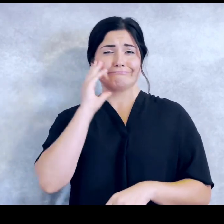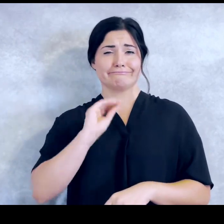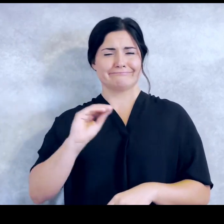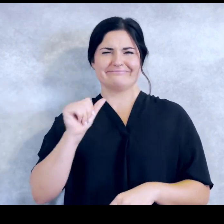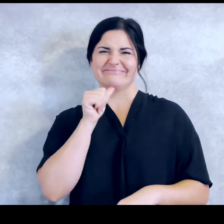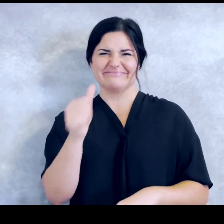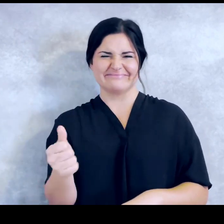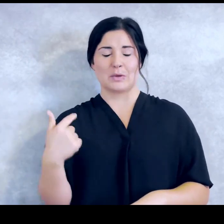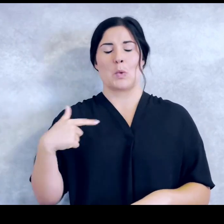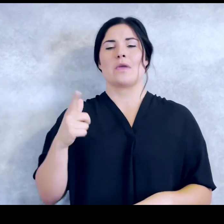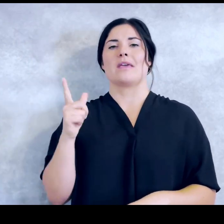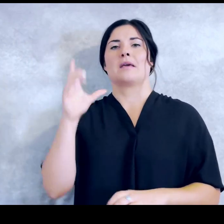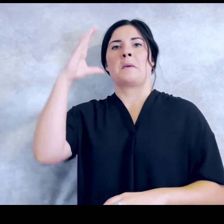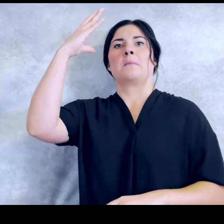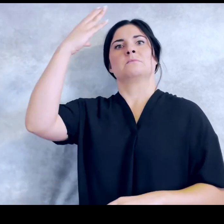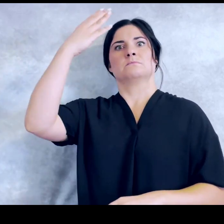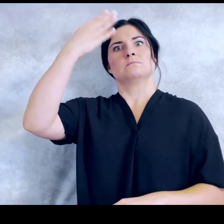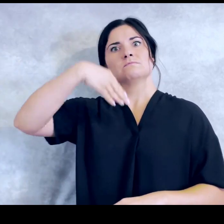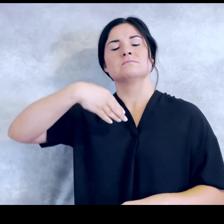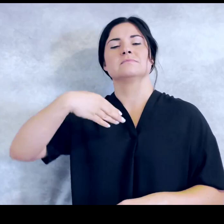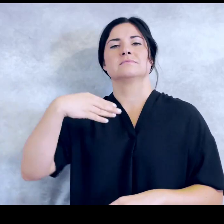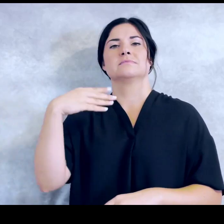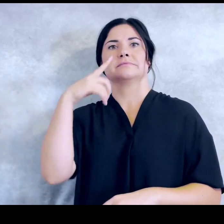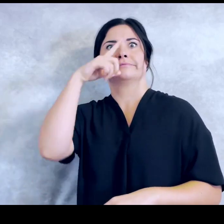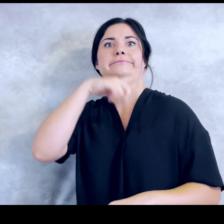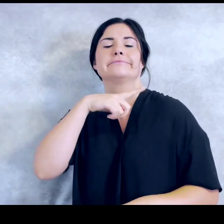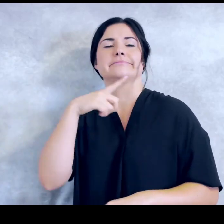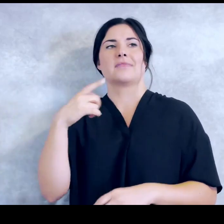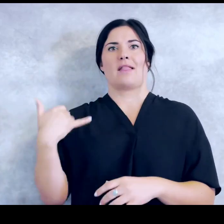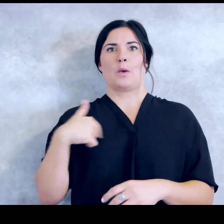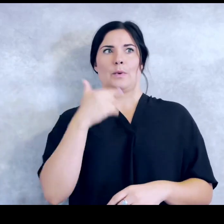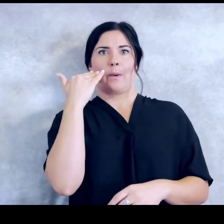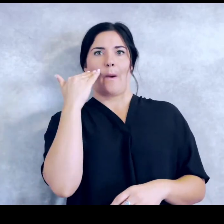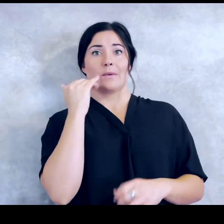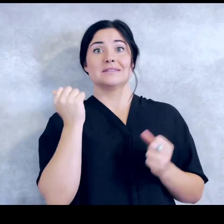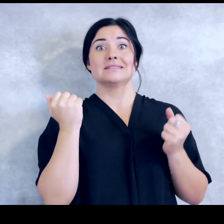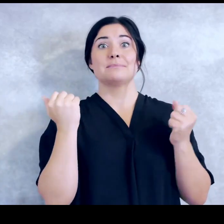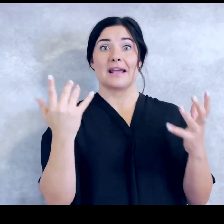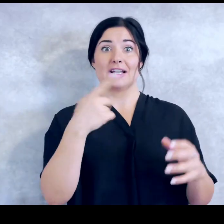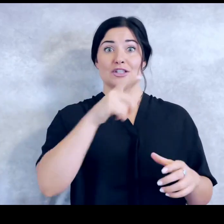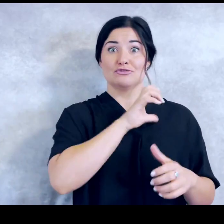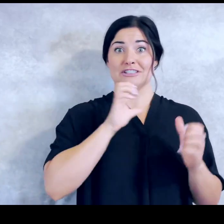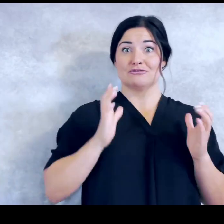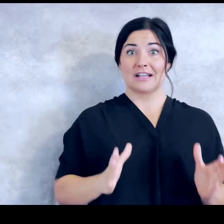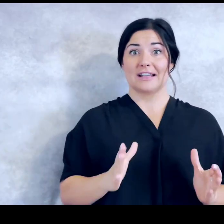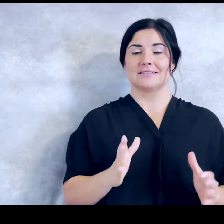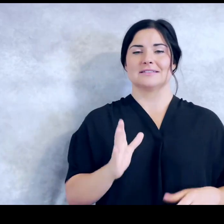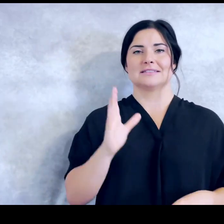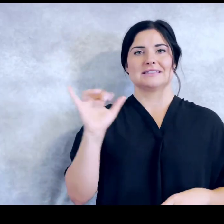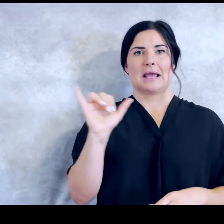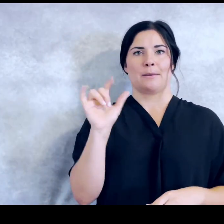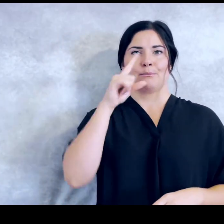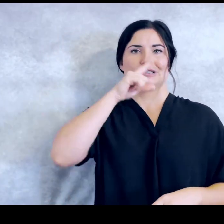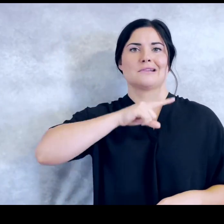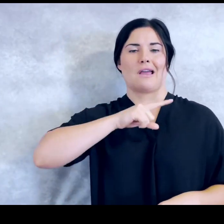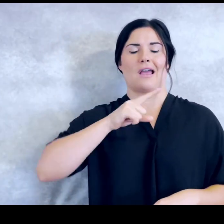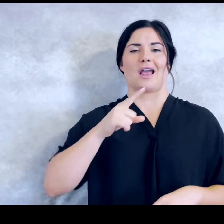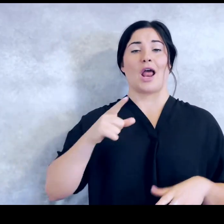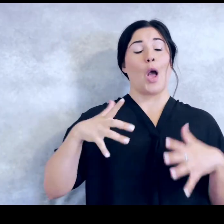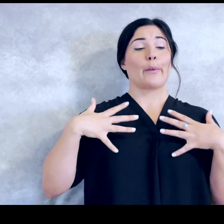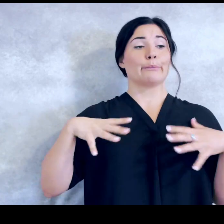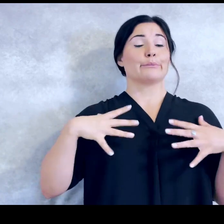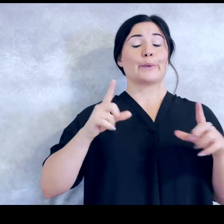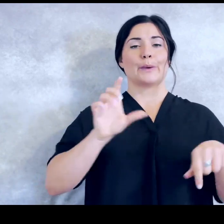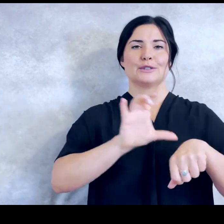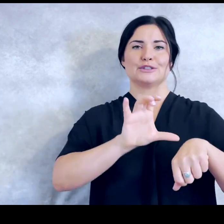Chefs. We're just playing like we are. And unfortunately, I think that's the same story for so many Christians. We love doing church.